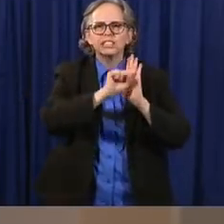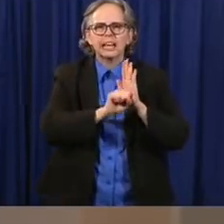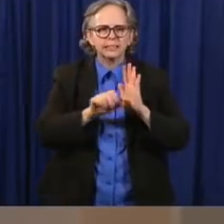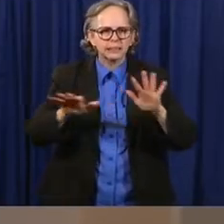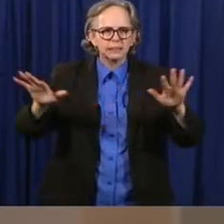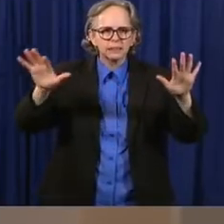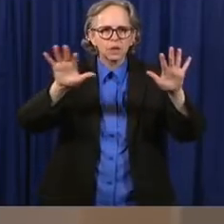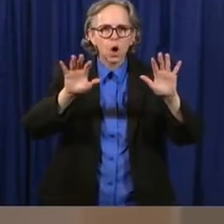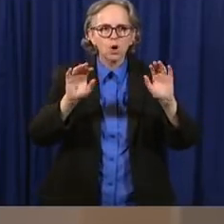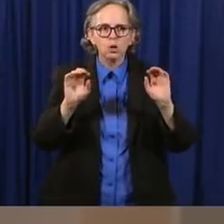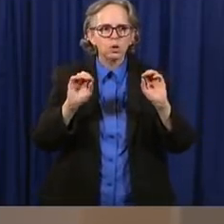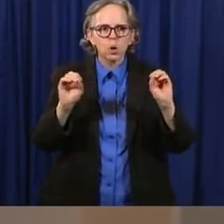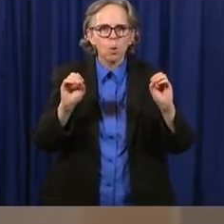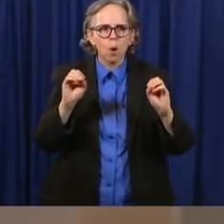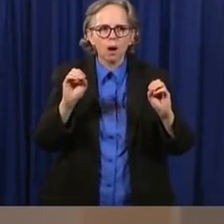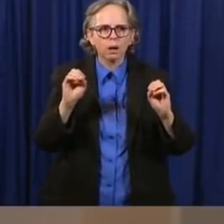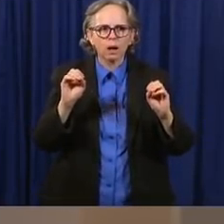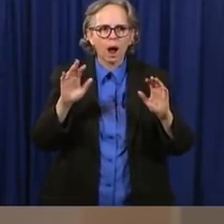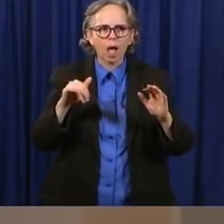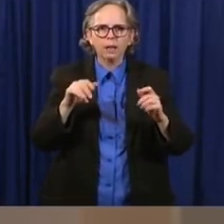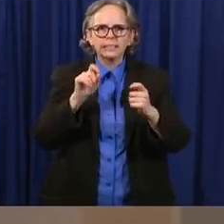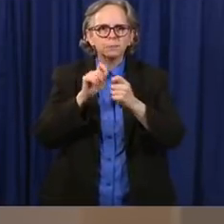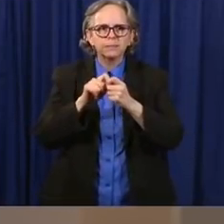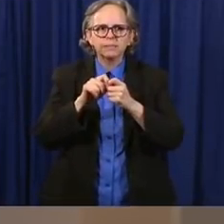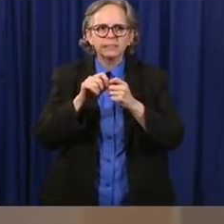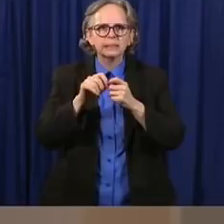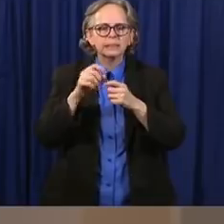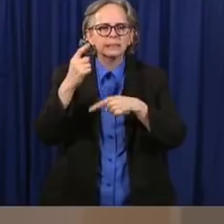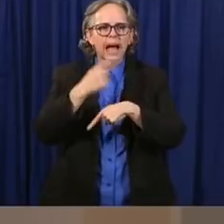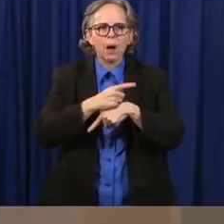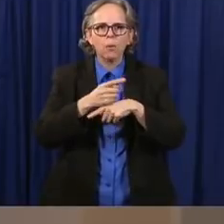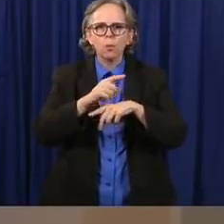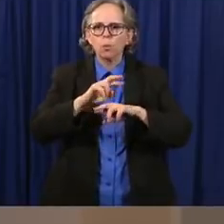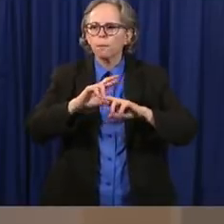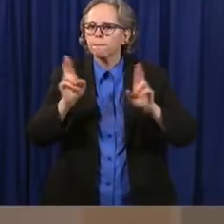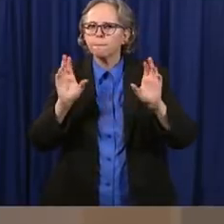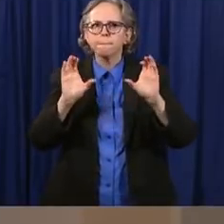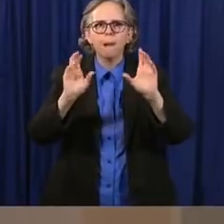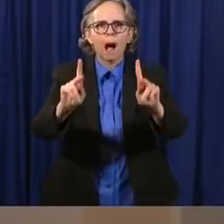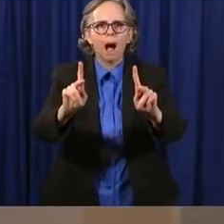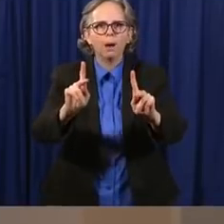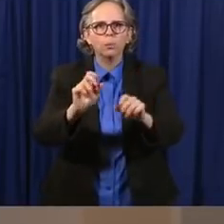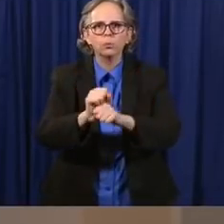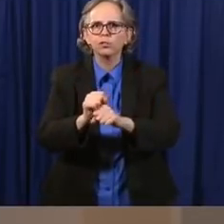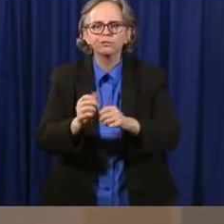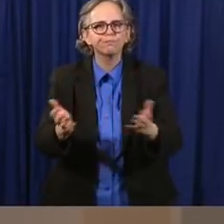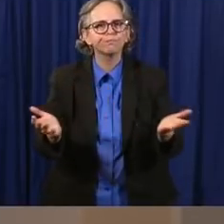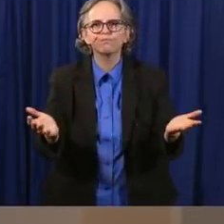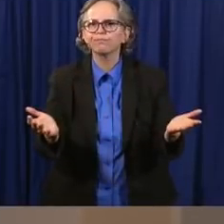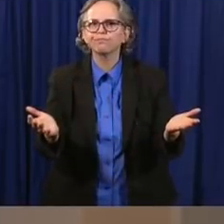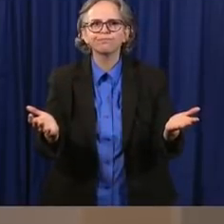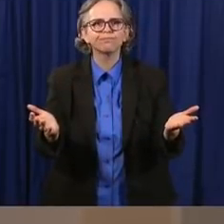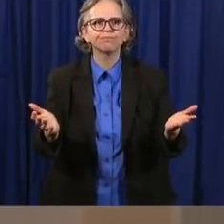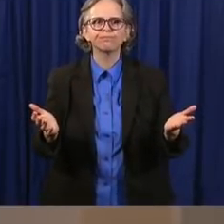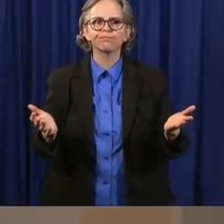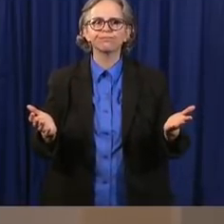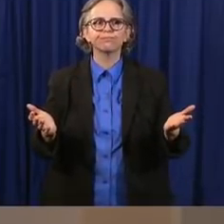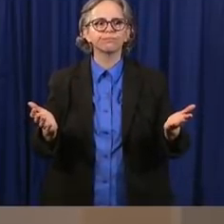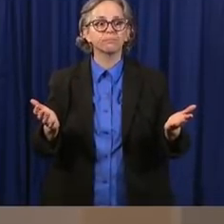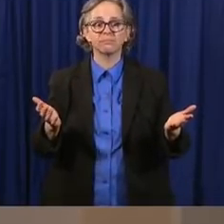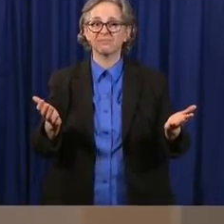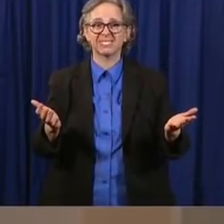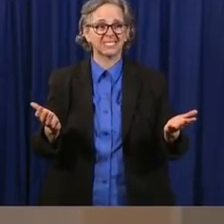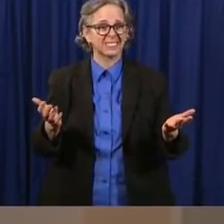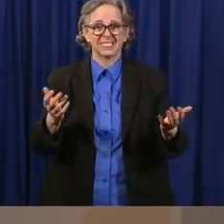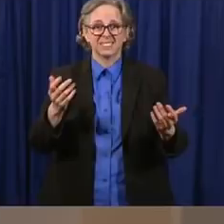system up. So I'm not saying that maybe that's not the information you have. I don't have any information that